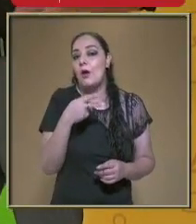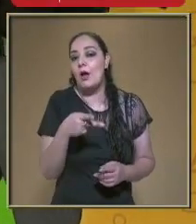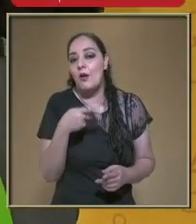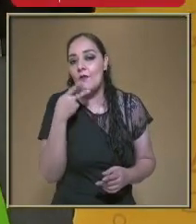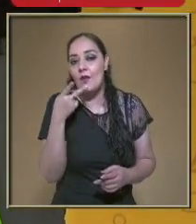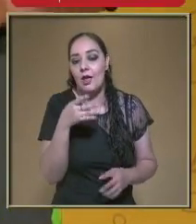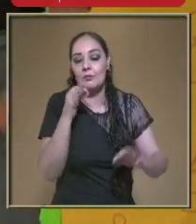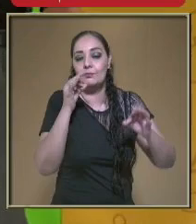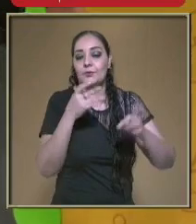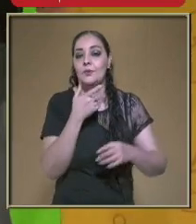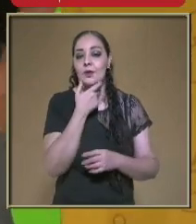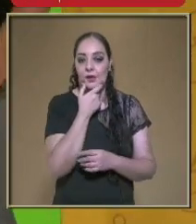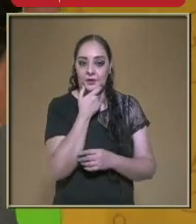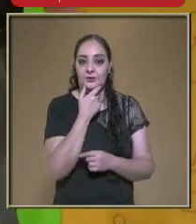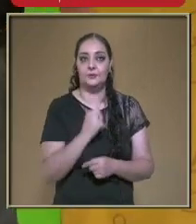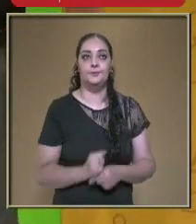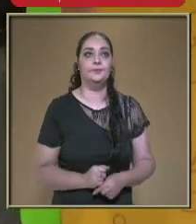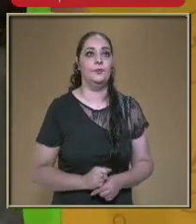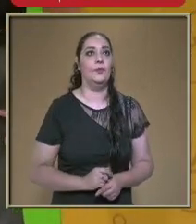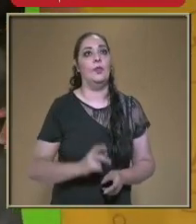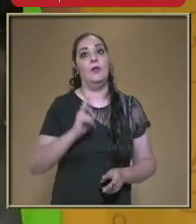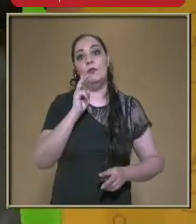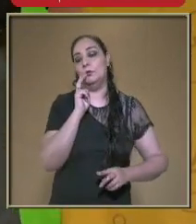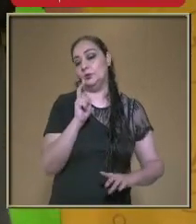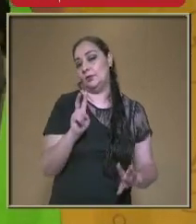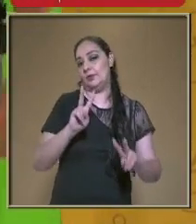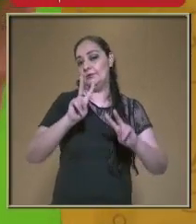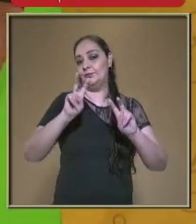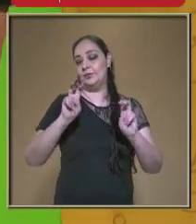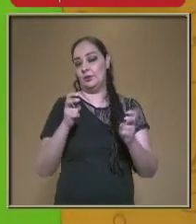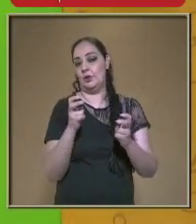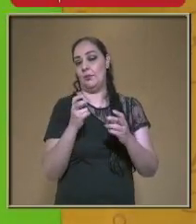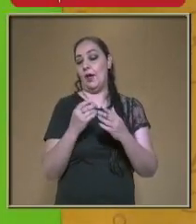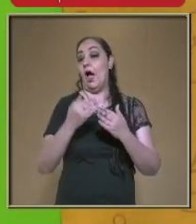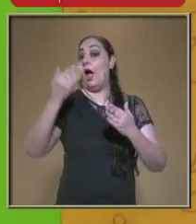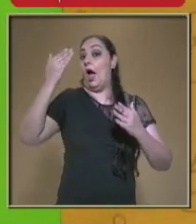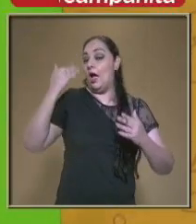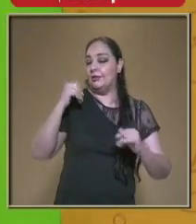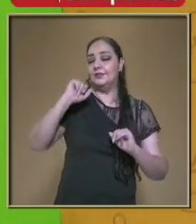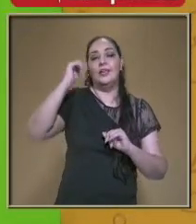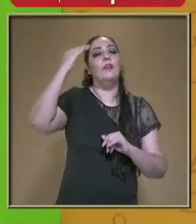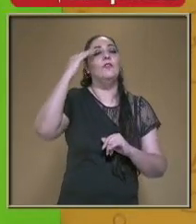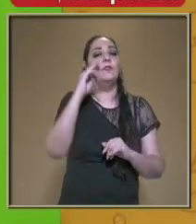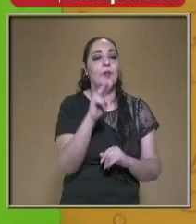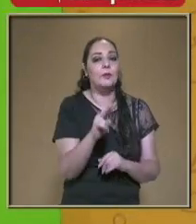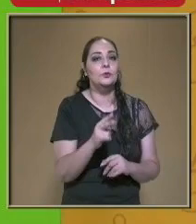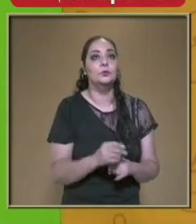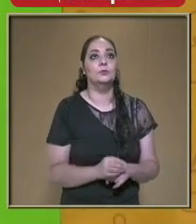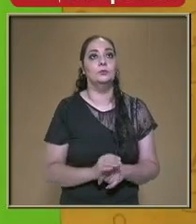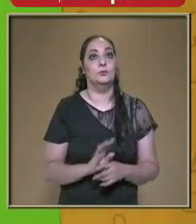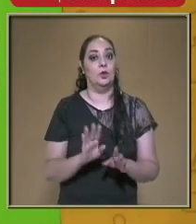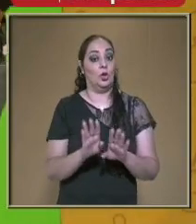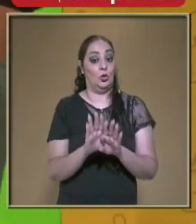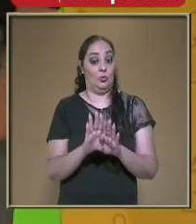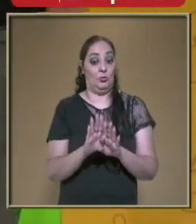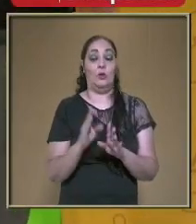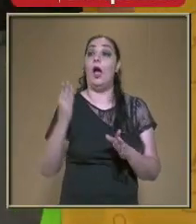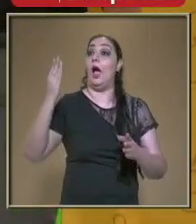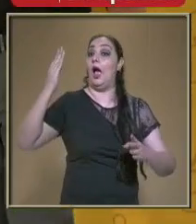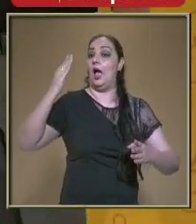Let's talk about previous knowledge. Previous, similar to Spanish, good,